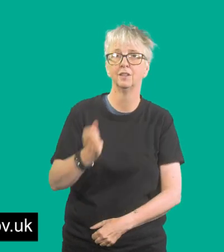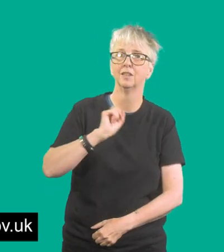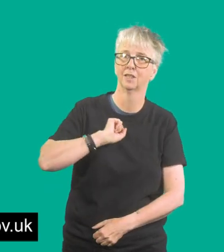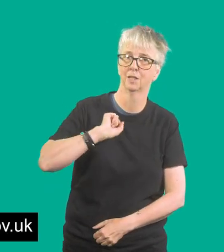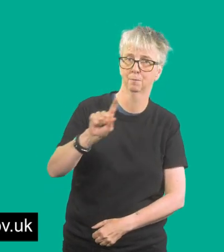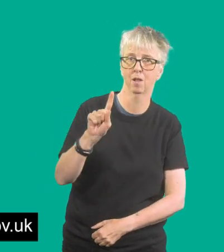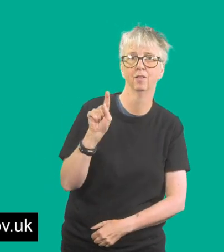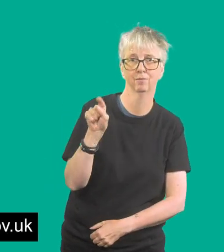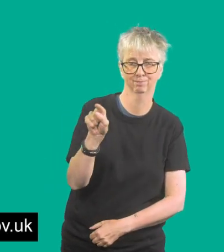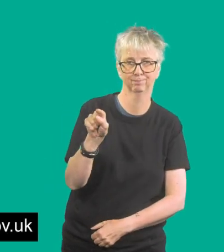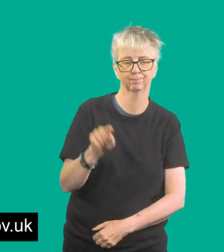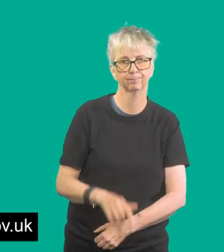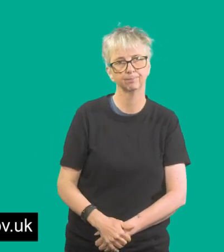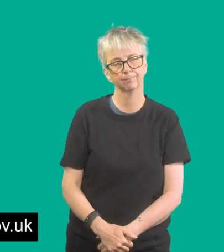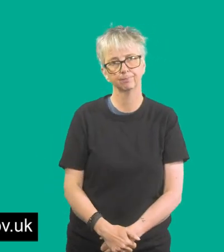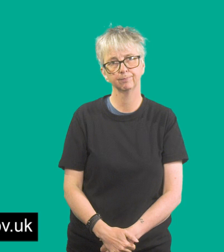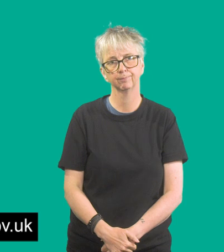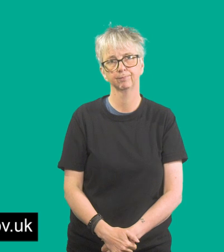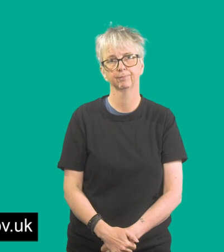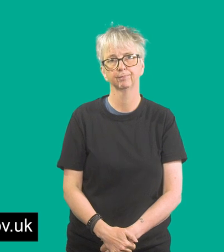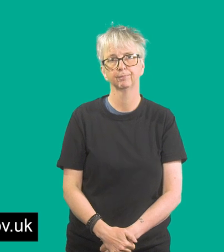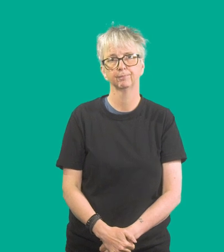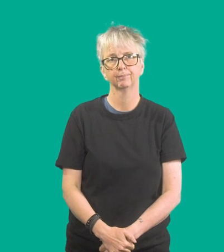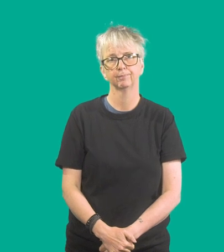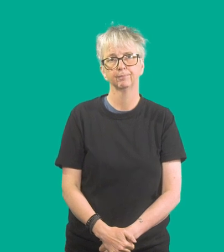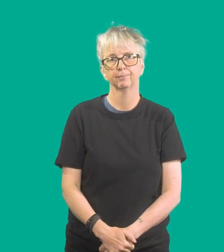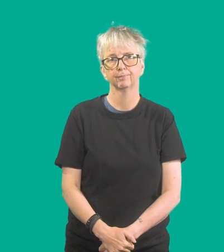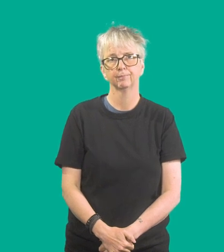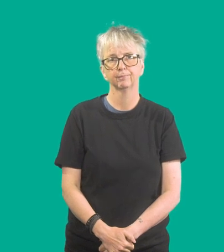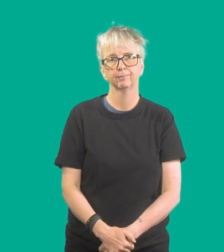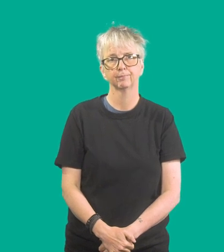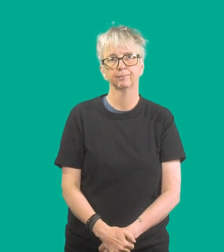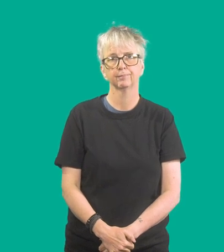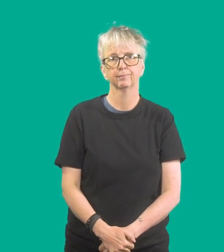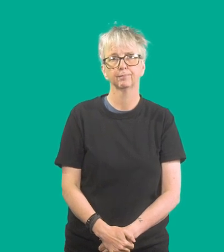email, commissioning inbox at bradford.gov.uk.